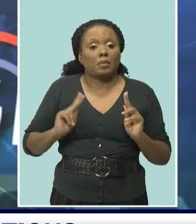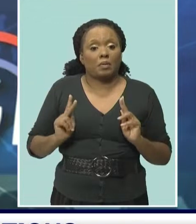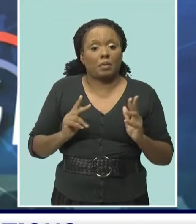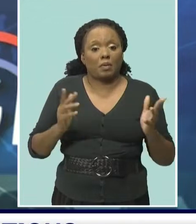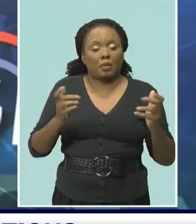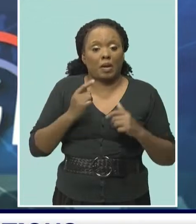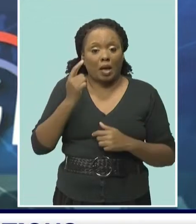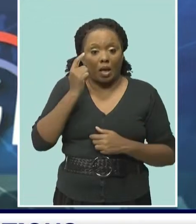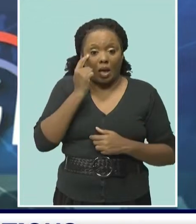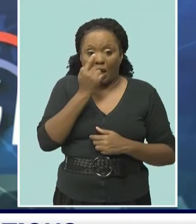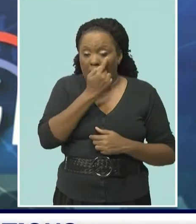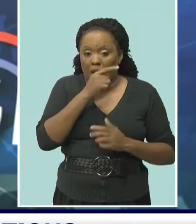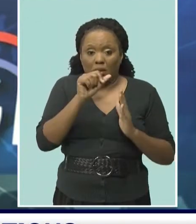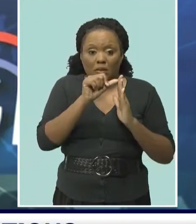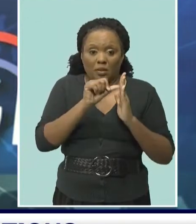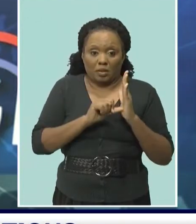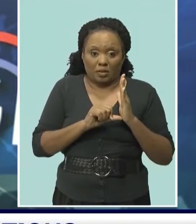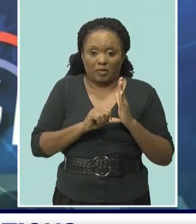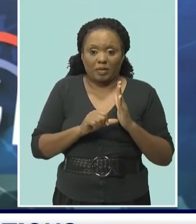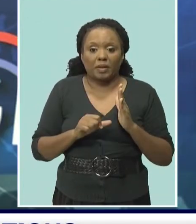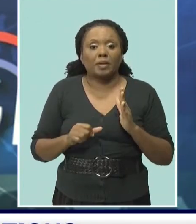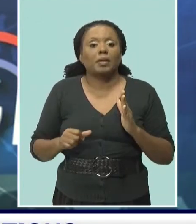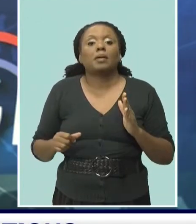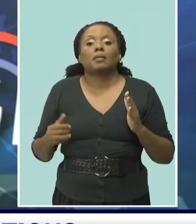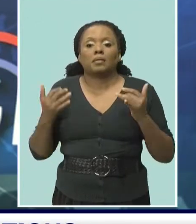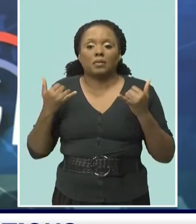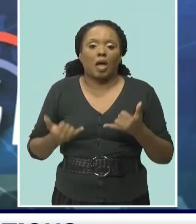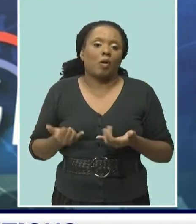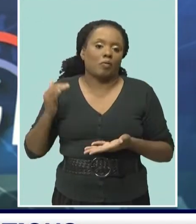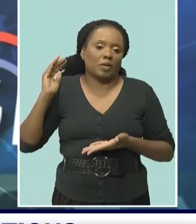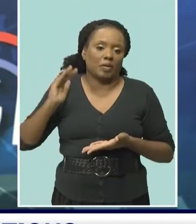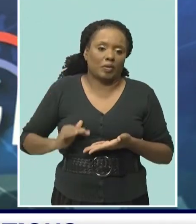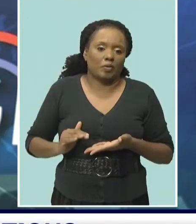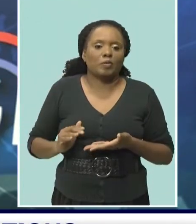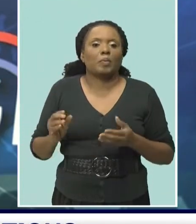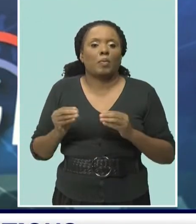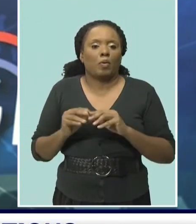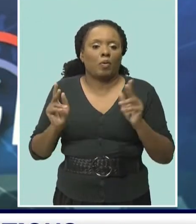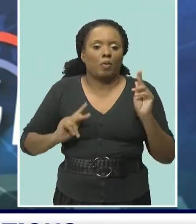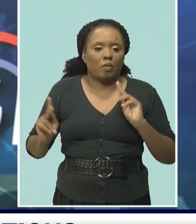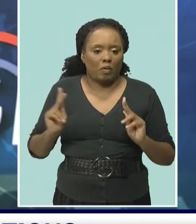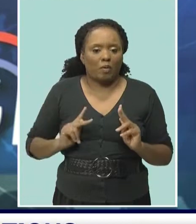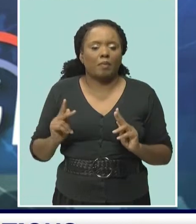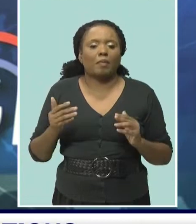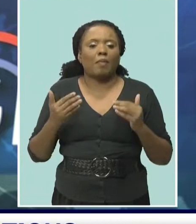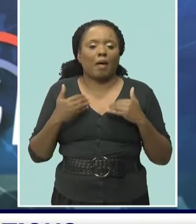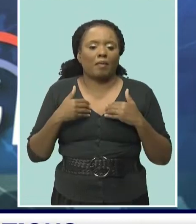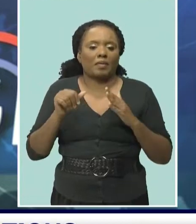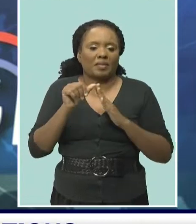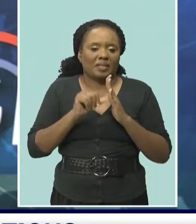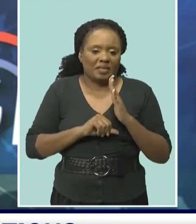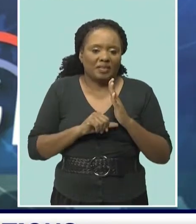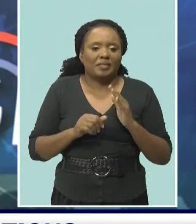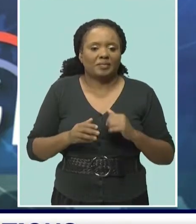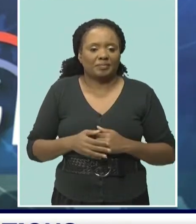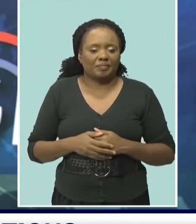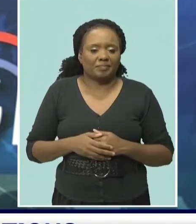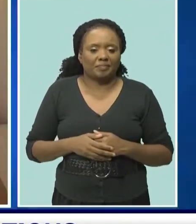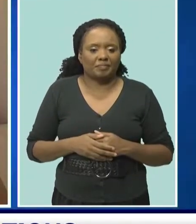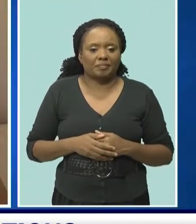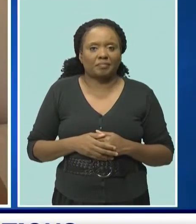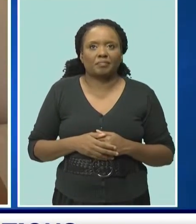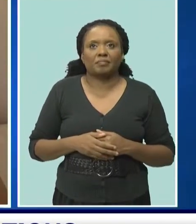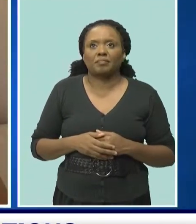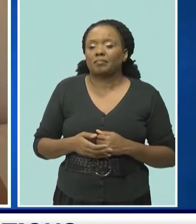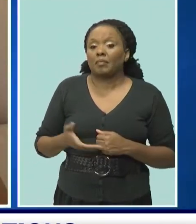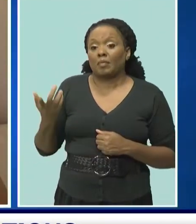She explained how the hospital achieved these results despite the roof of the Lions Eye Care Center requiring repairs. So we made